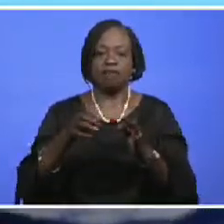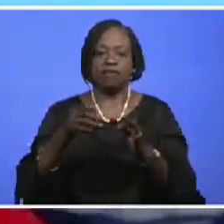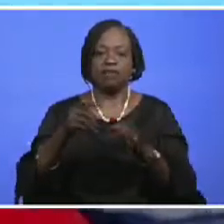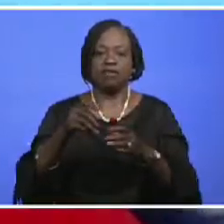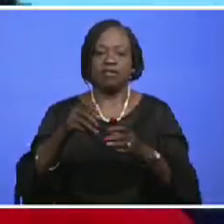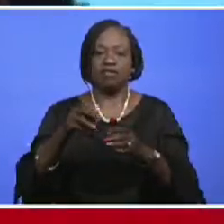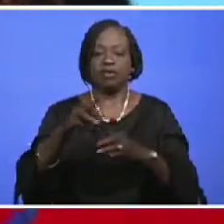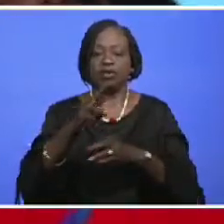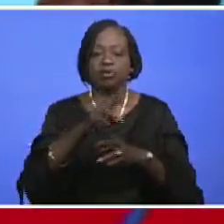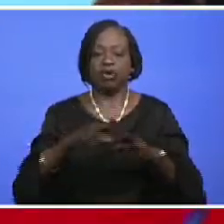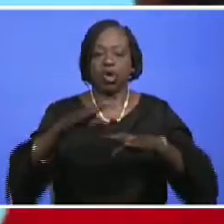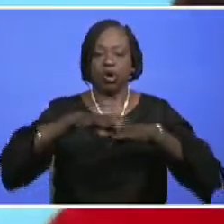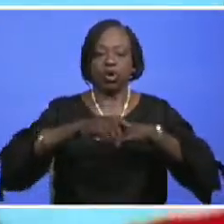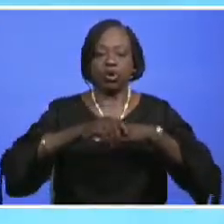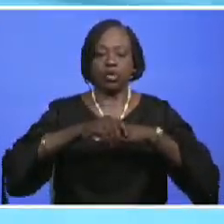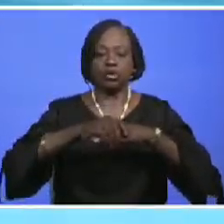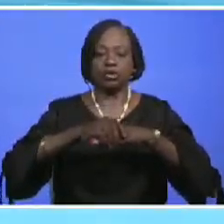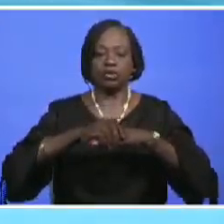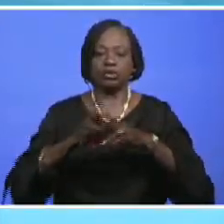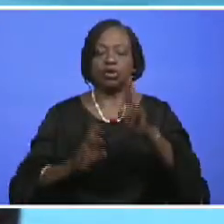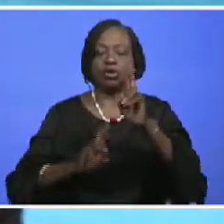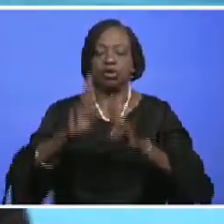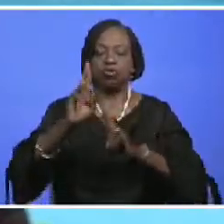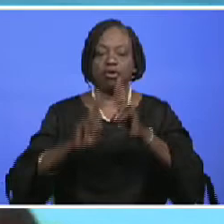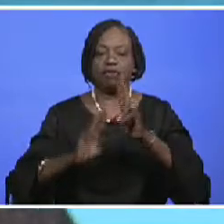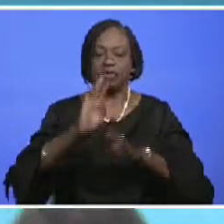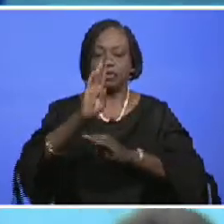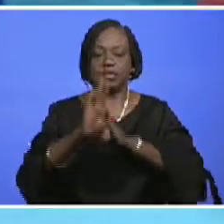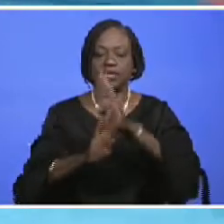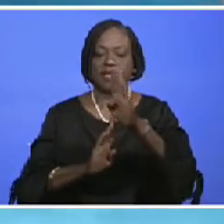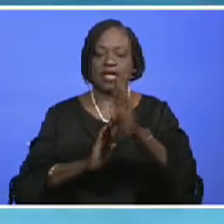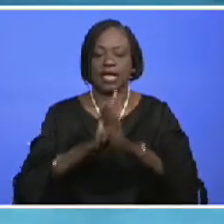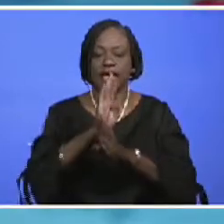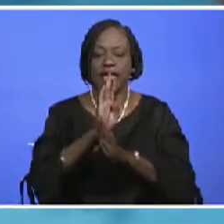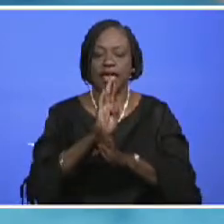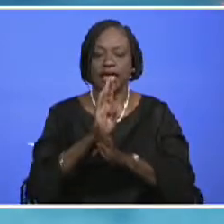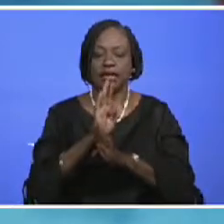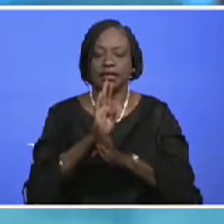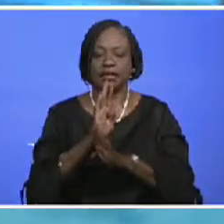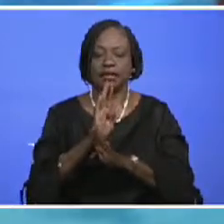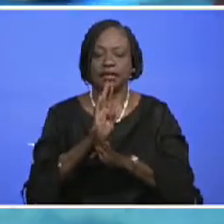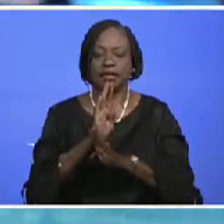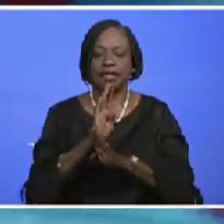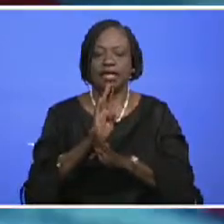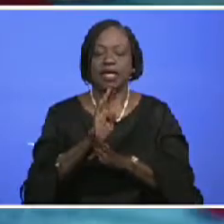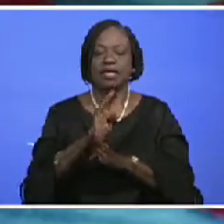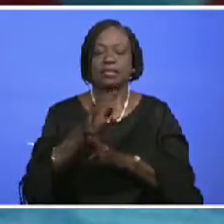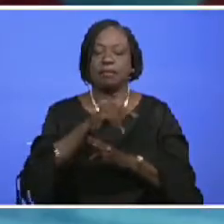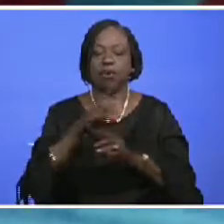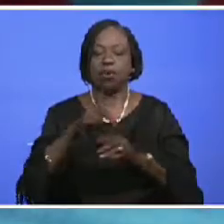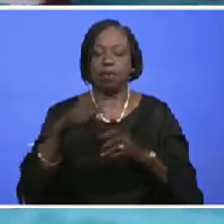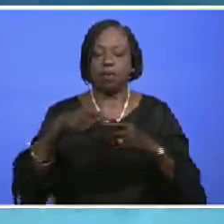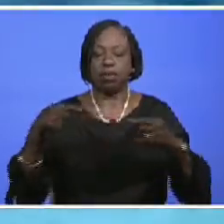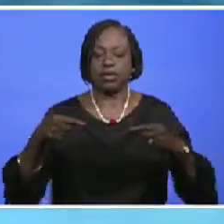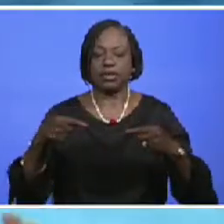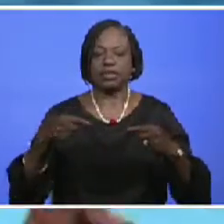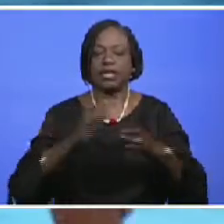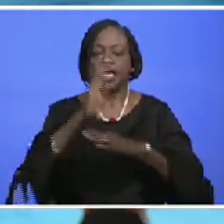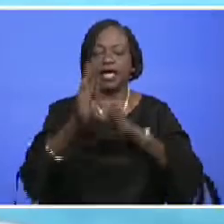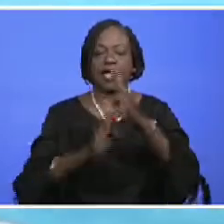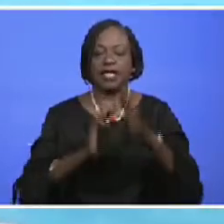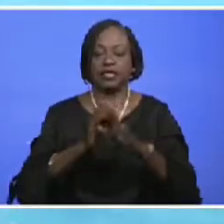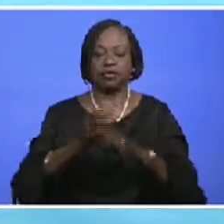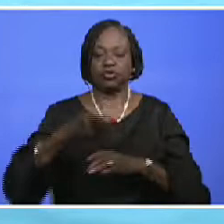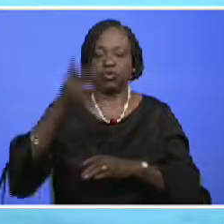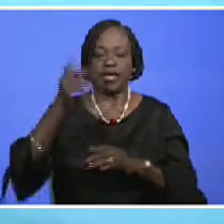to the referee's hand, it was his opponent's, Byron Palaka's, hand that was raised, and he will be moving on to the semifinal